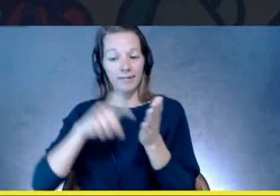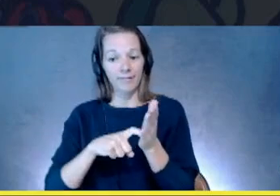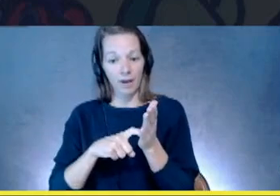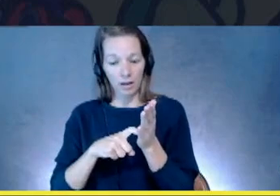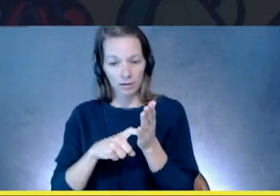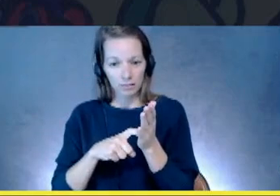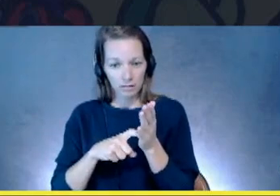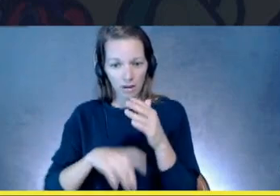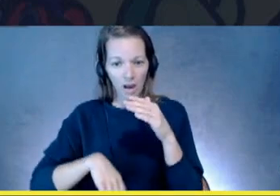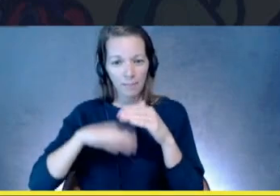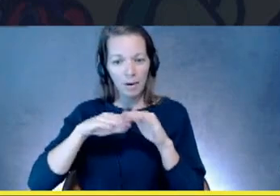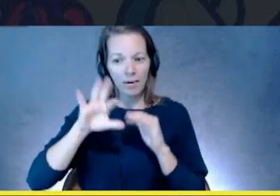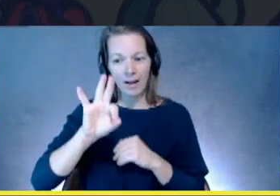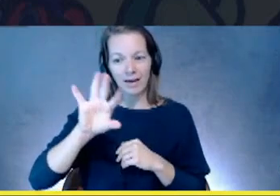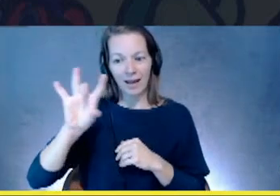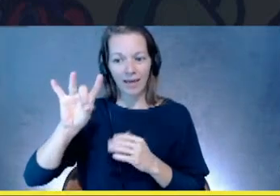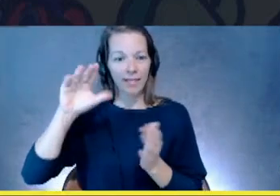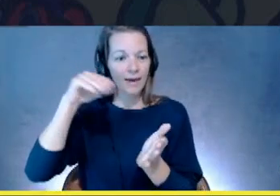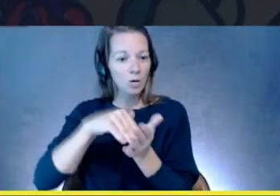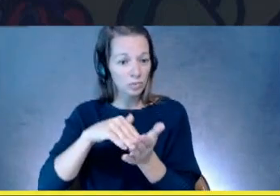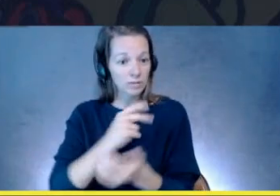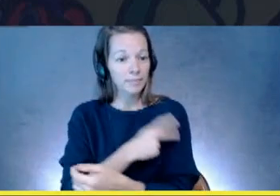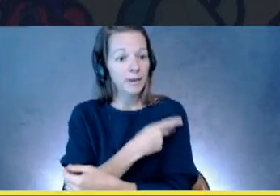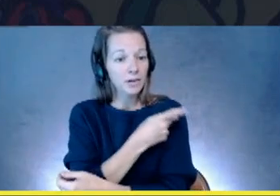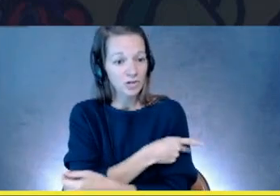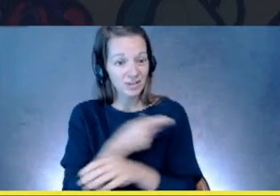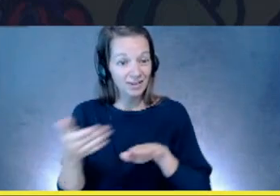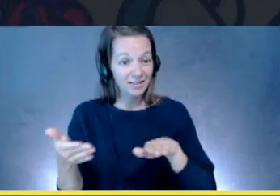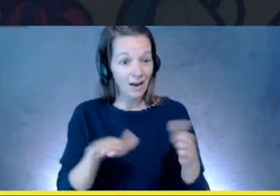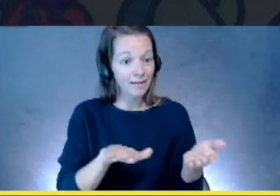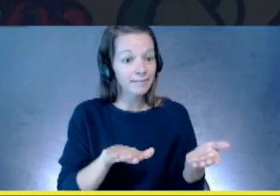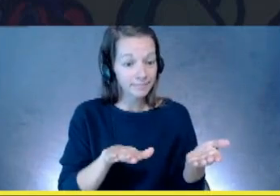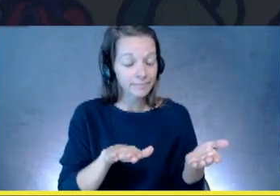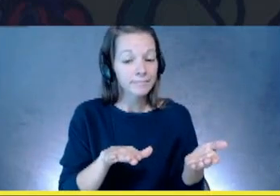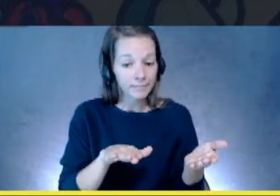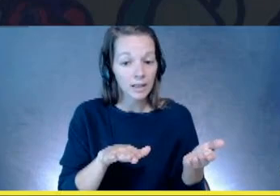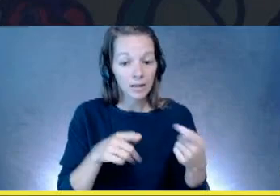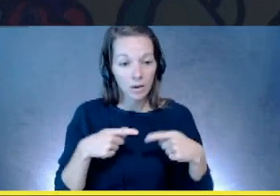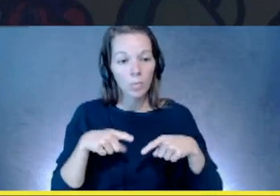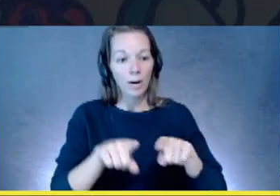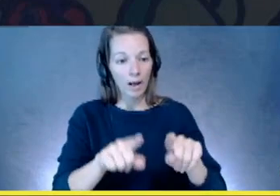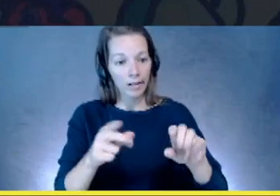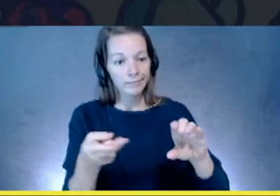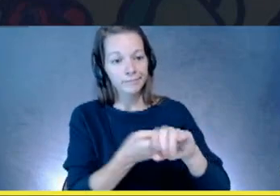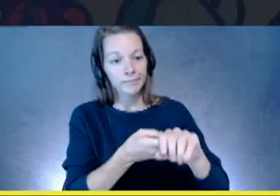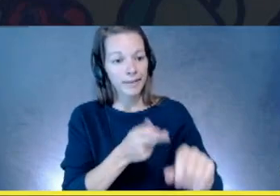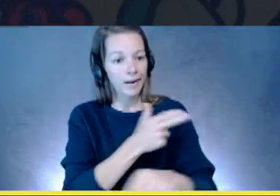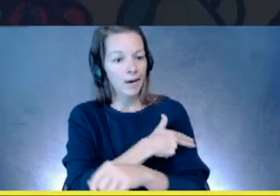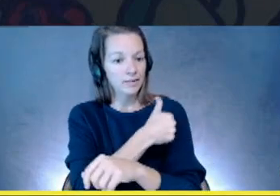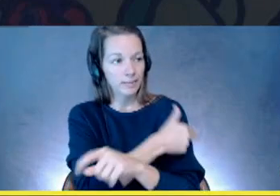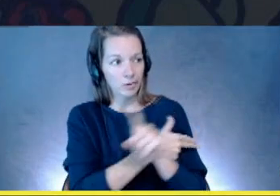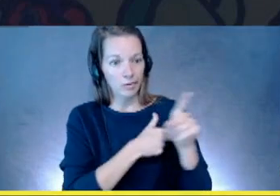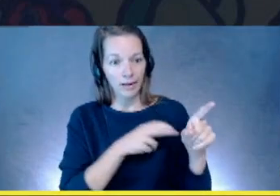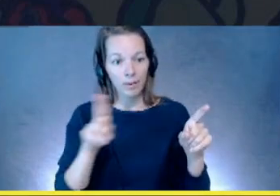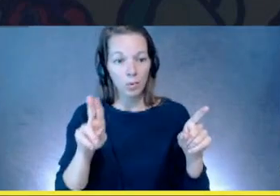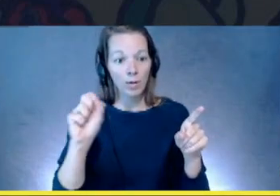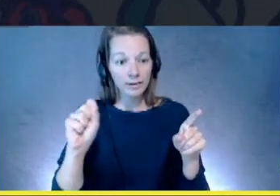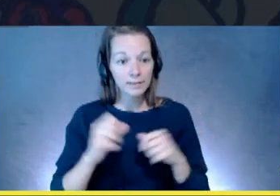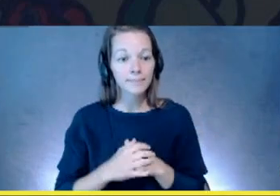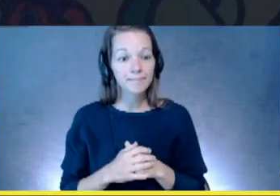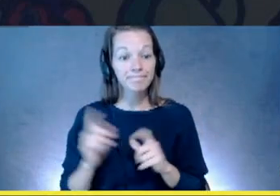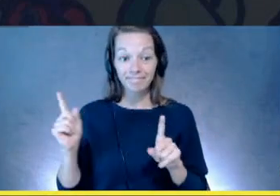about 98,000 patients die while being hospitalized in the United States. And since